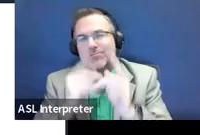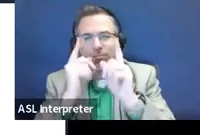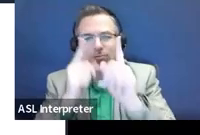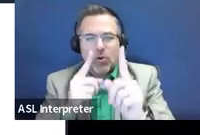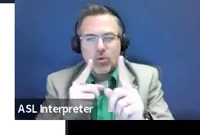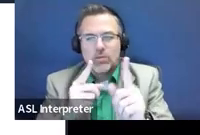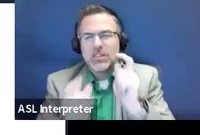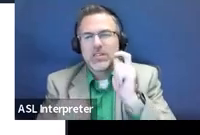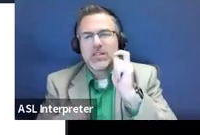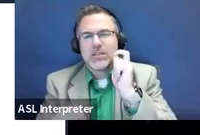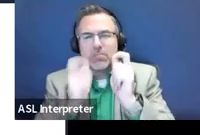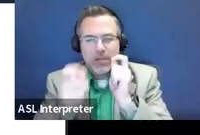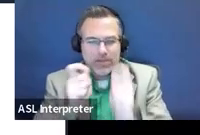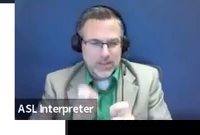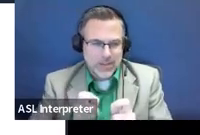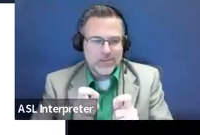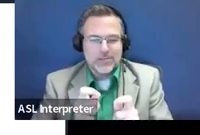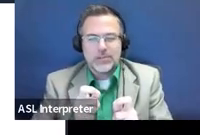and the services.